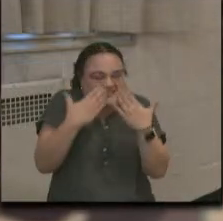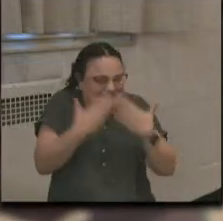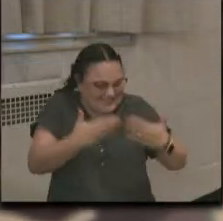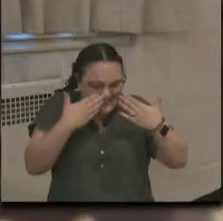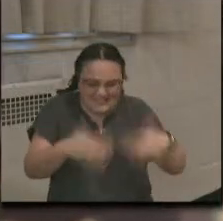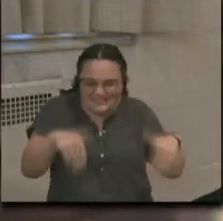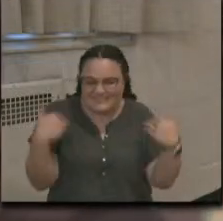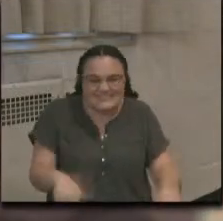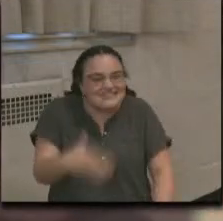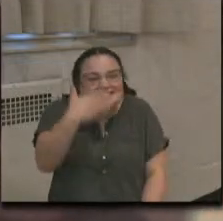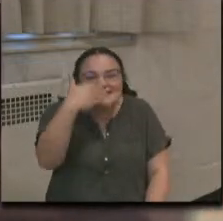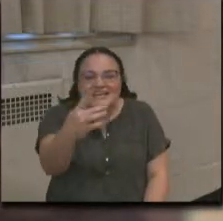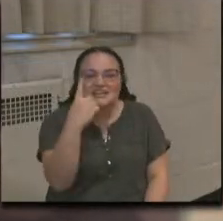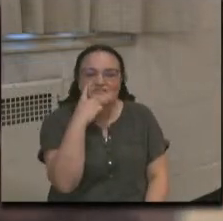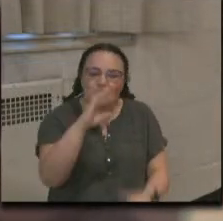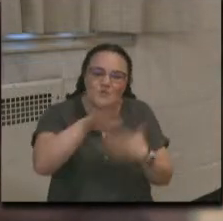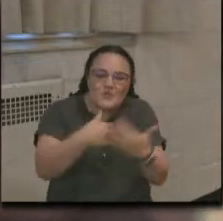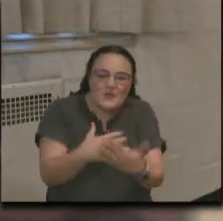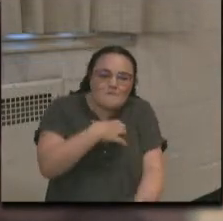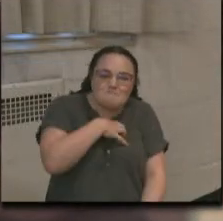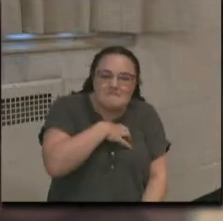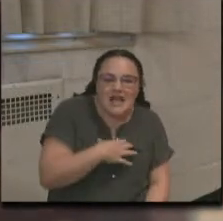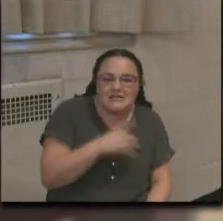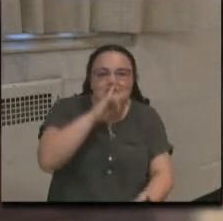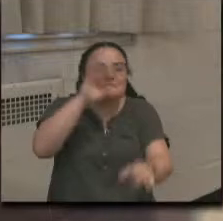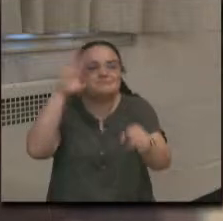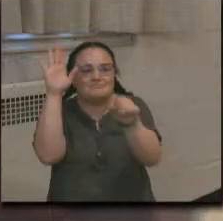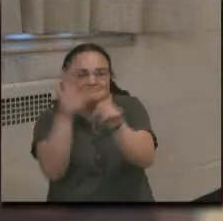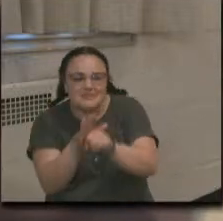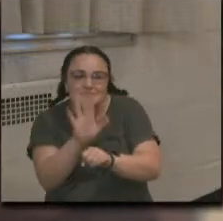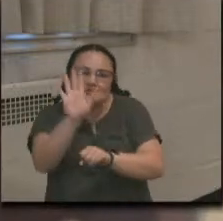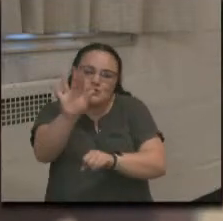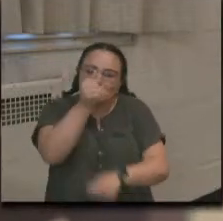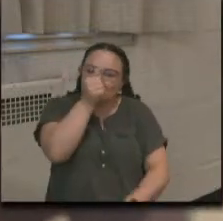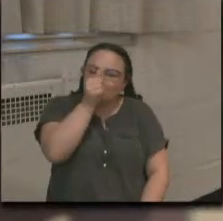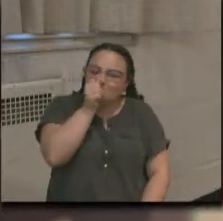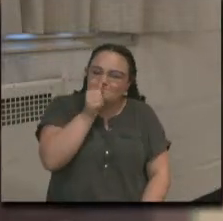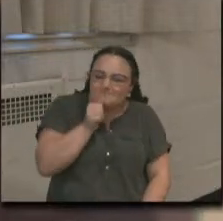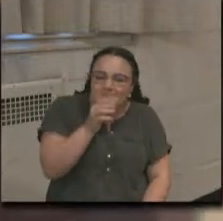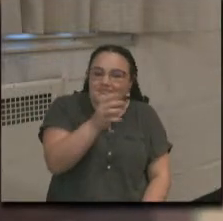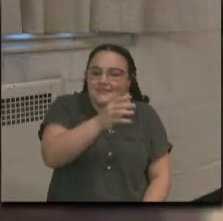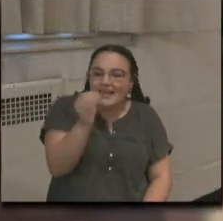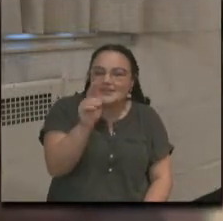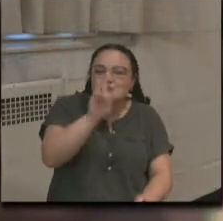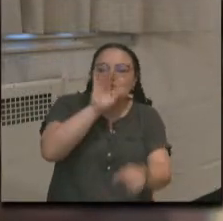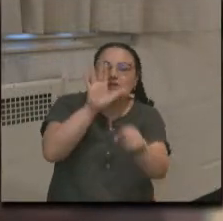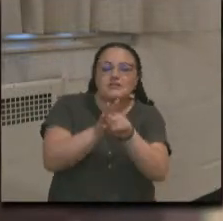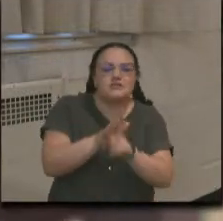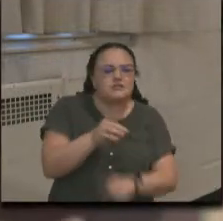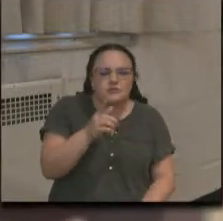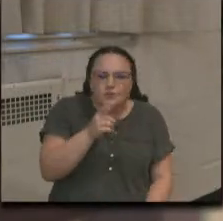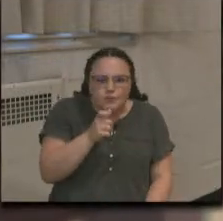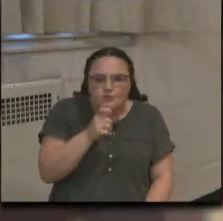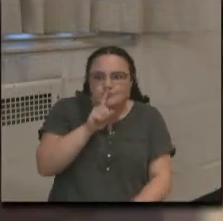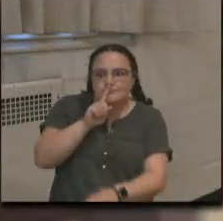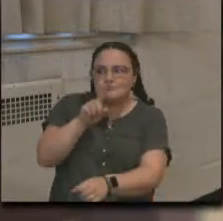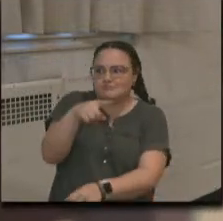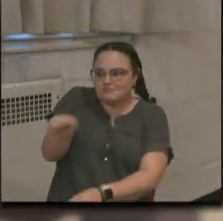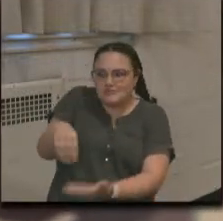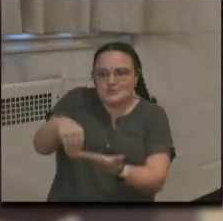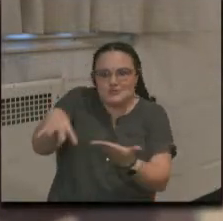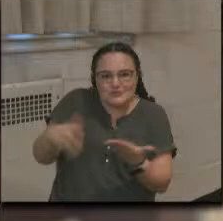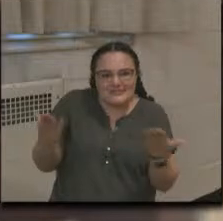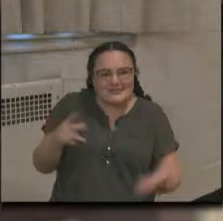so much for your passion, your commitment, your perseverance, and your dedication to the scholars of Prince George's